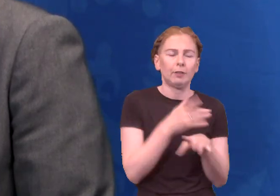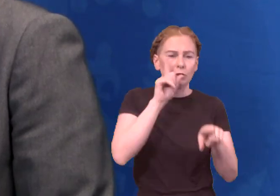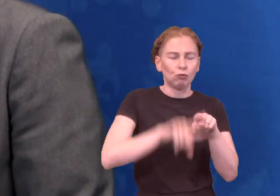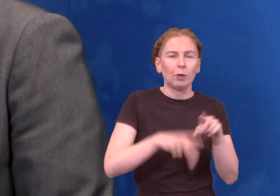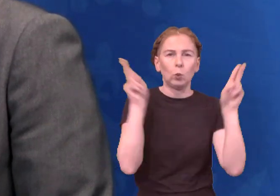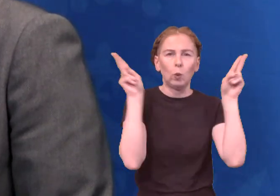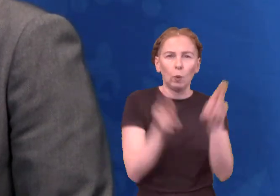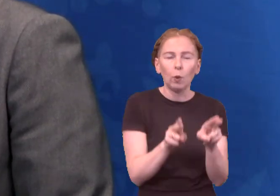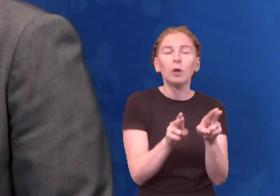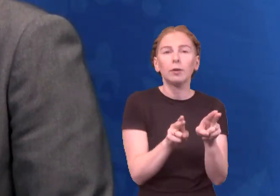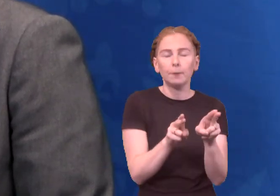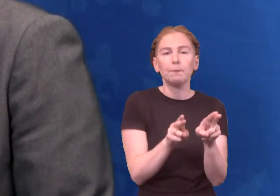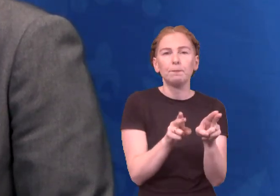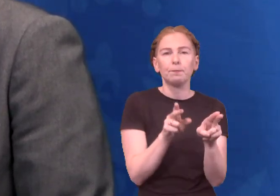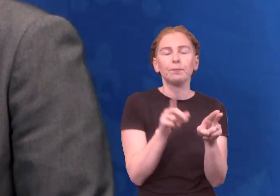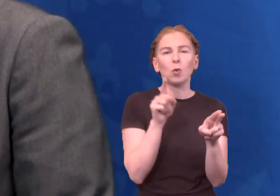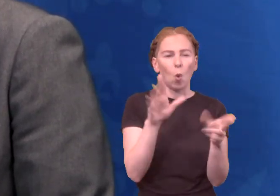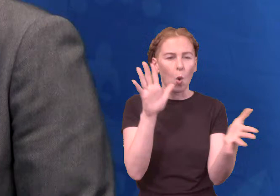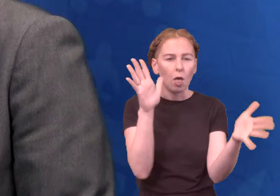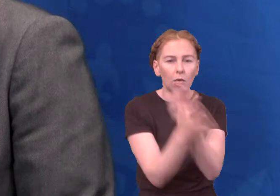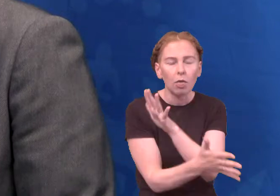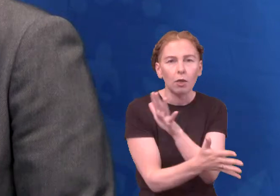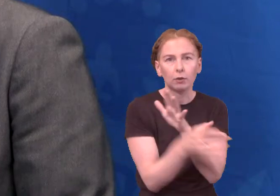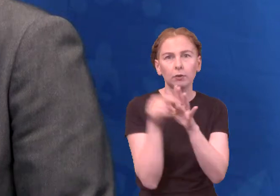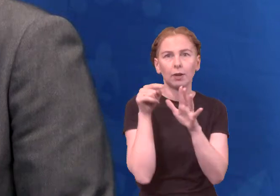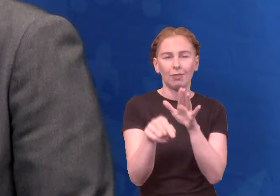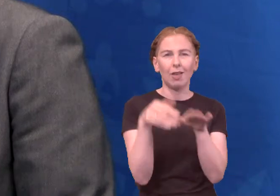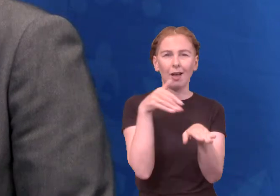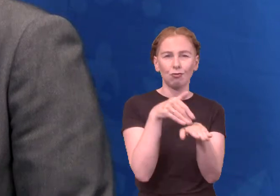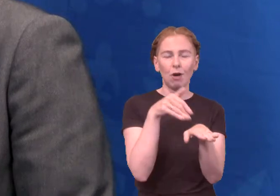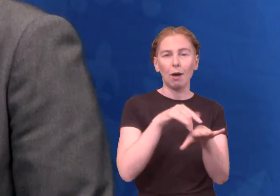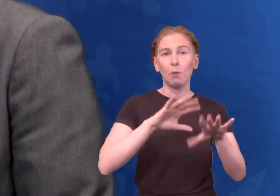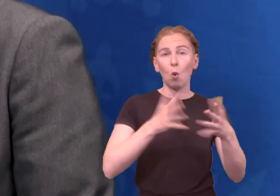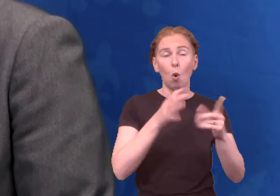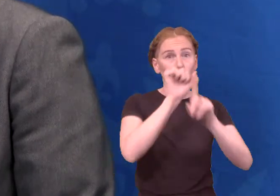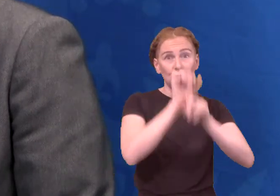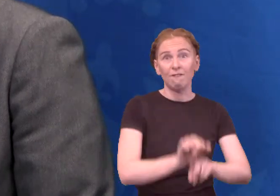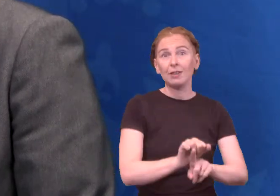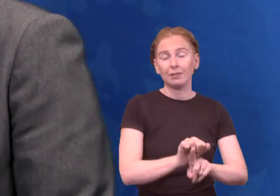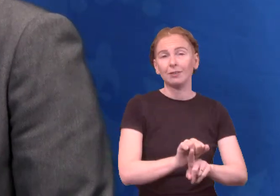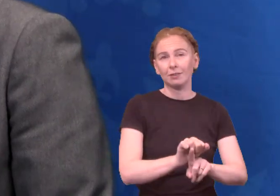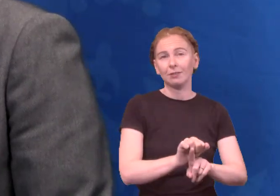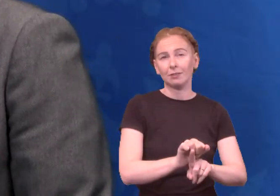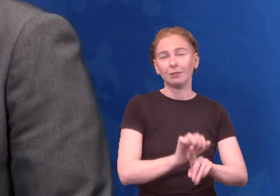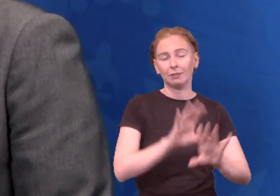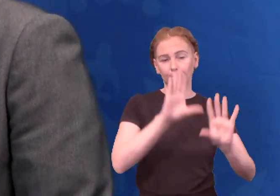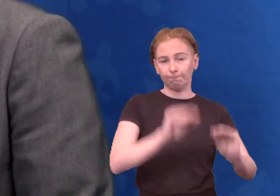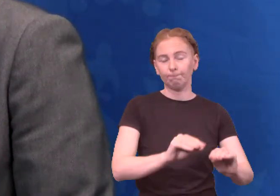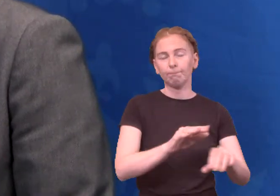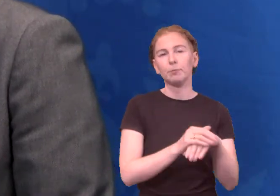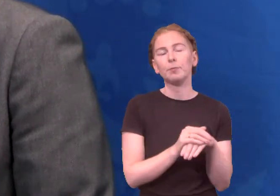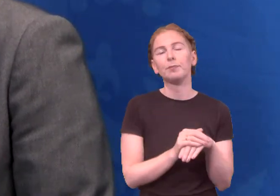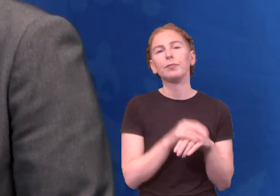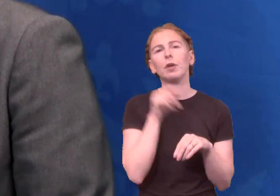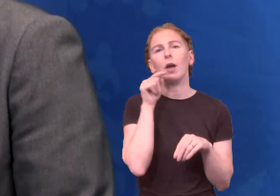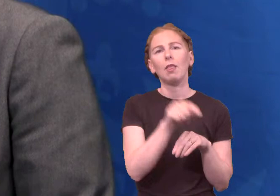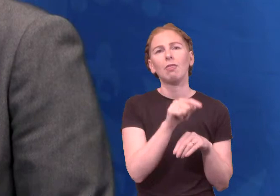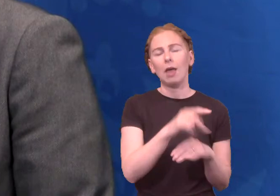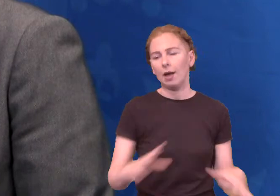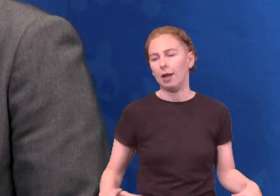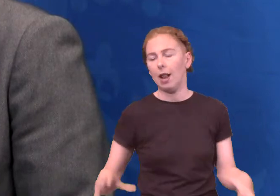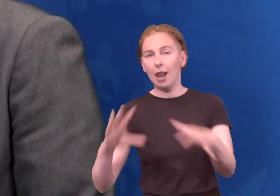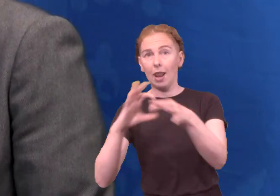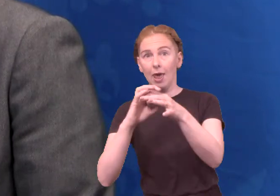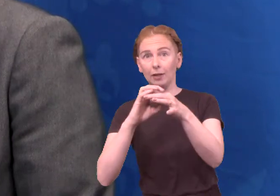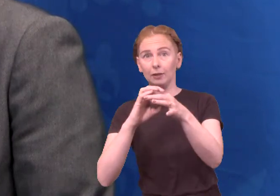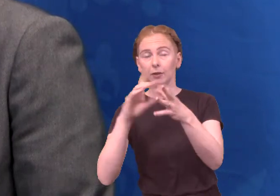activity to try and disrupt or prevent modern slavery crime. It ties in with activity which happens